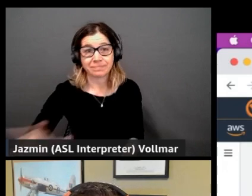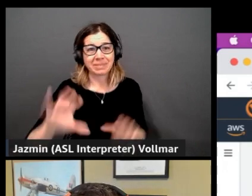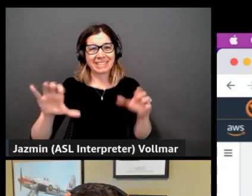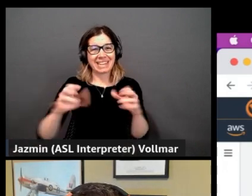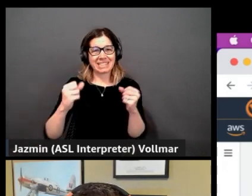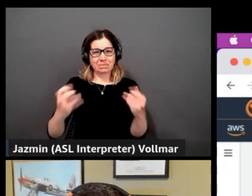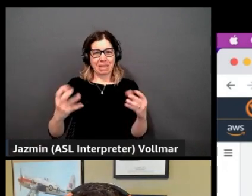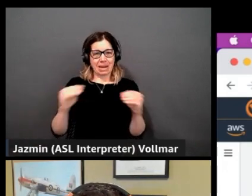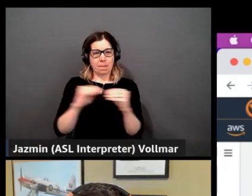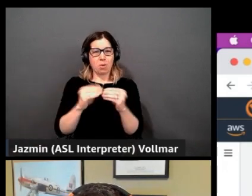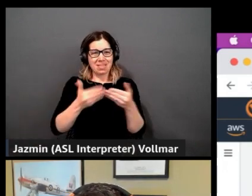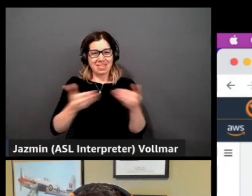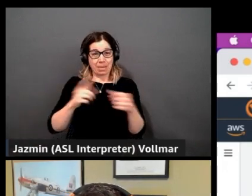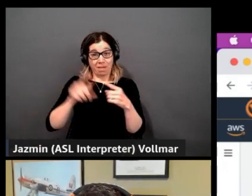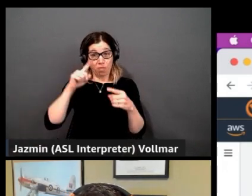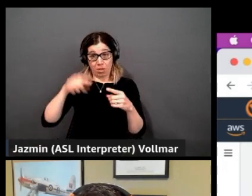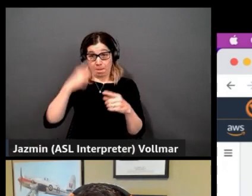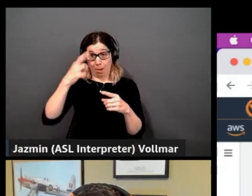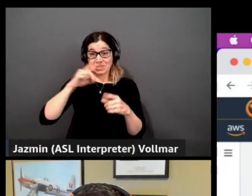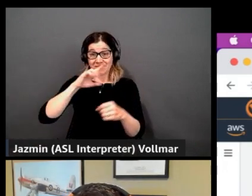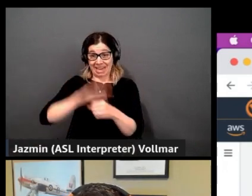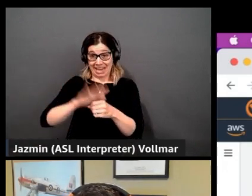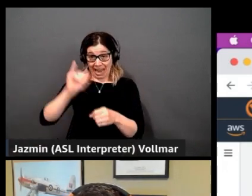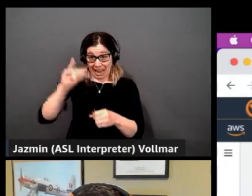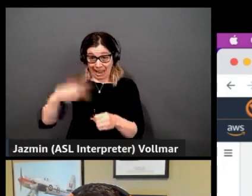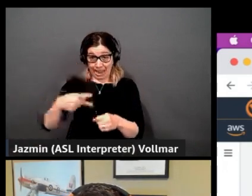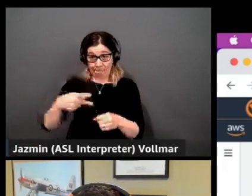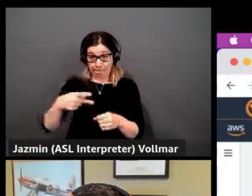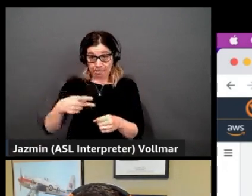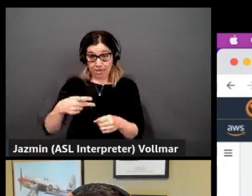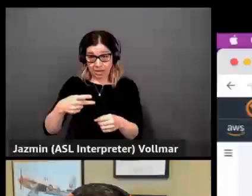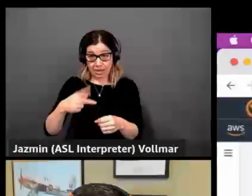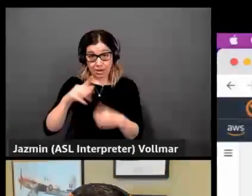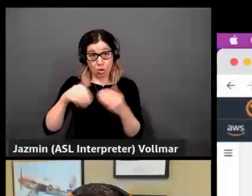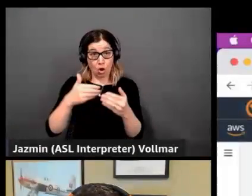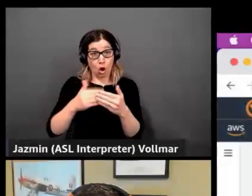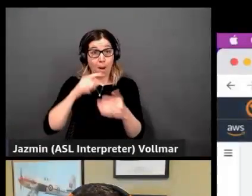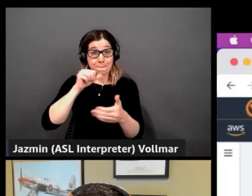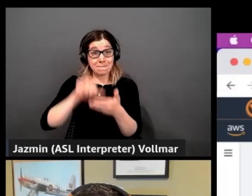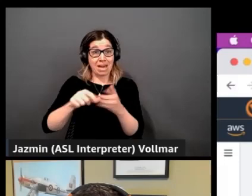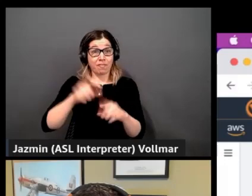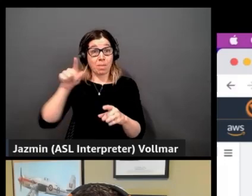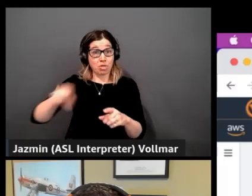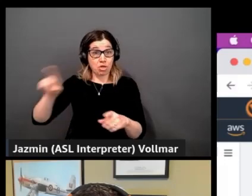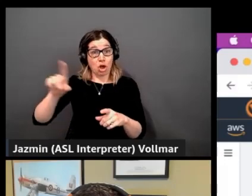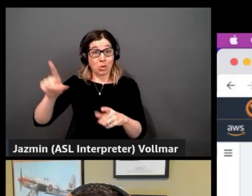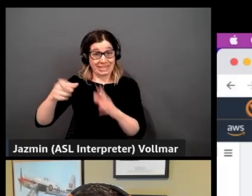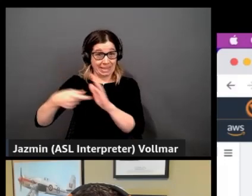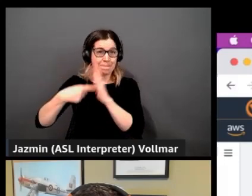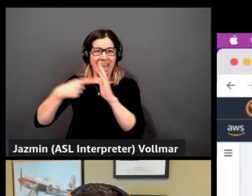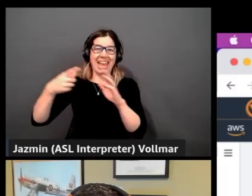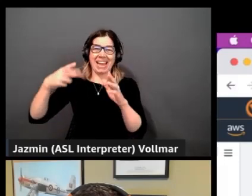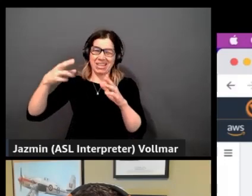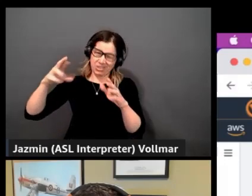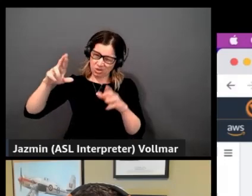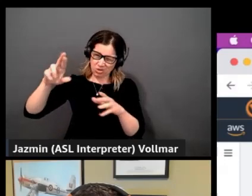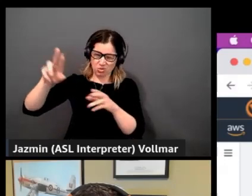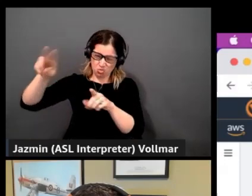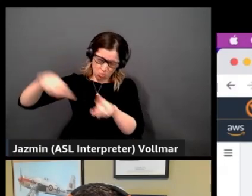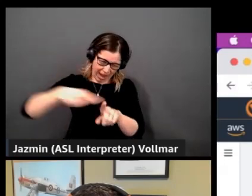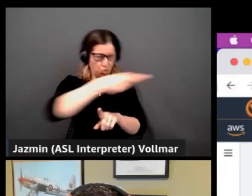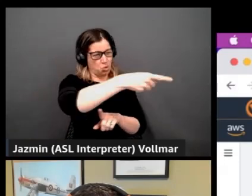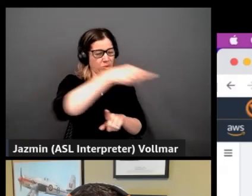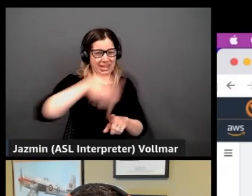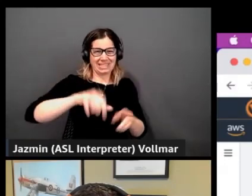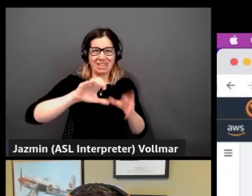of dedicated IPs, and all mail that comes from those domains get routed through this configuration set or grouped into this configuration set. So what I